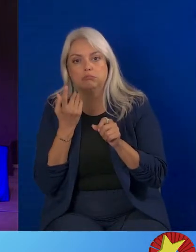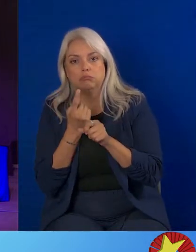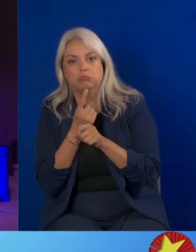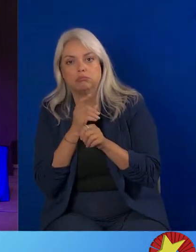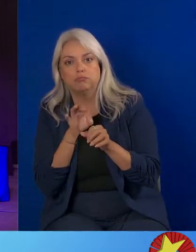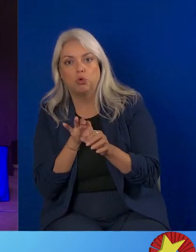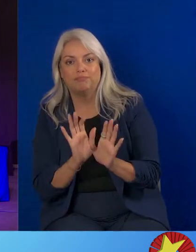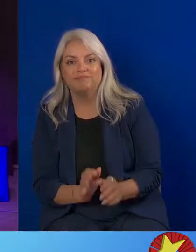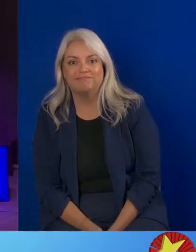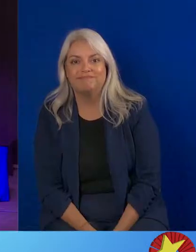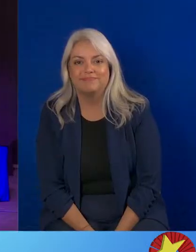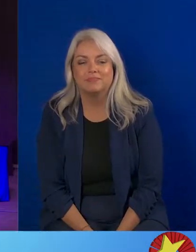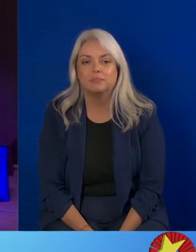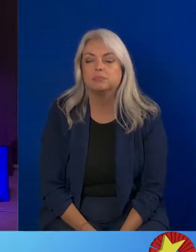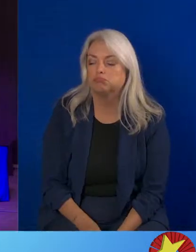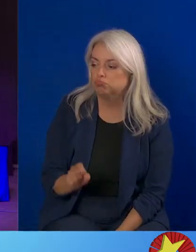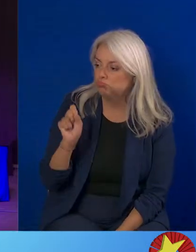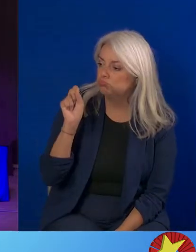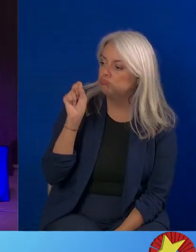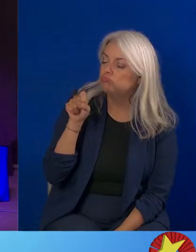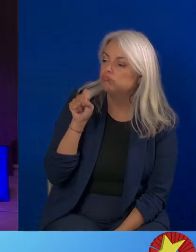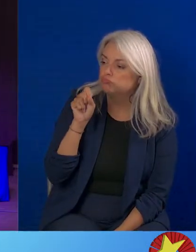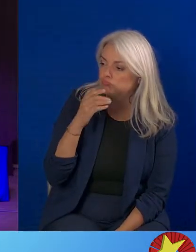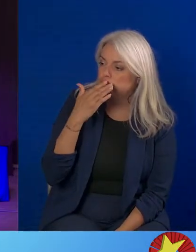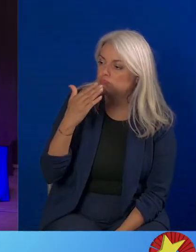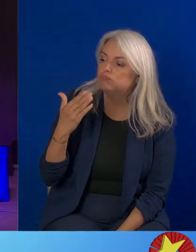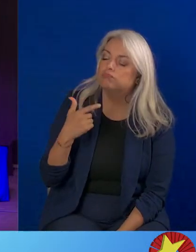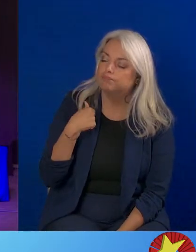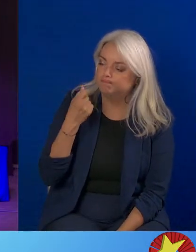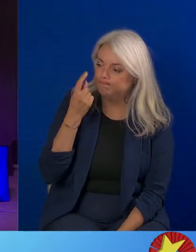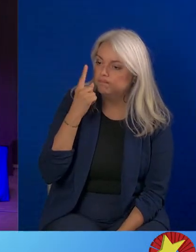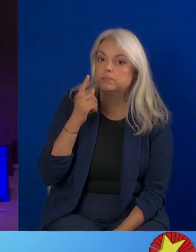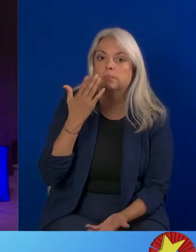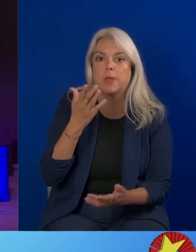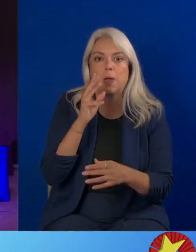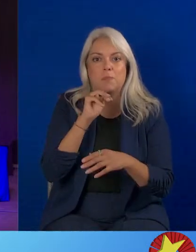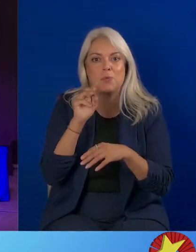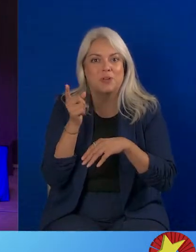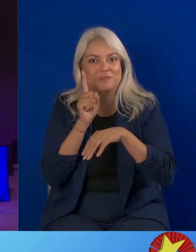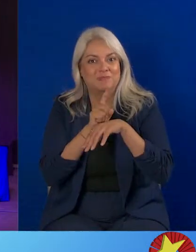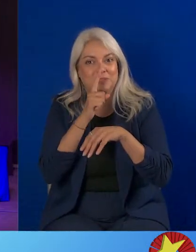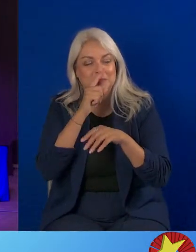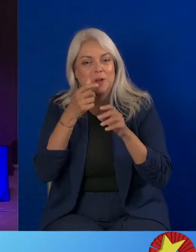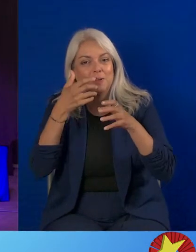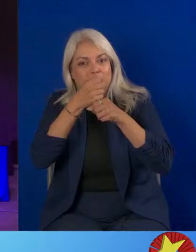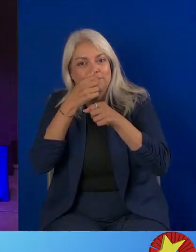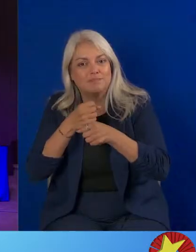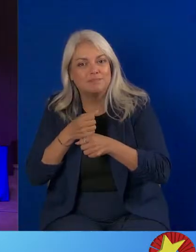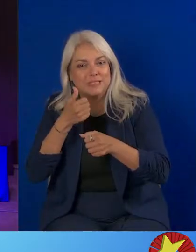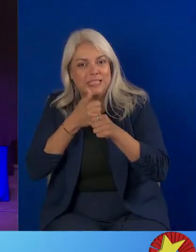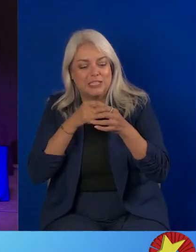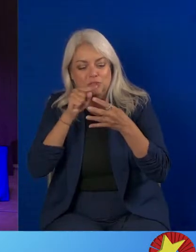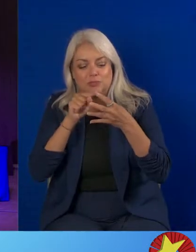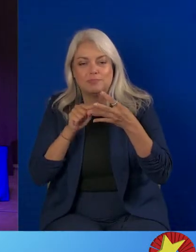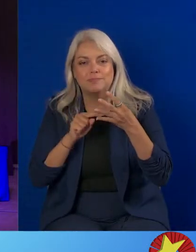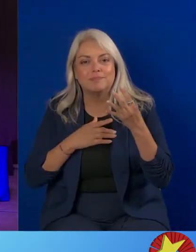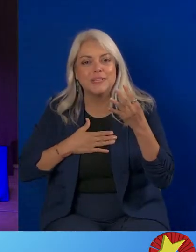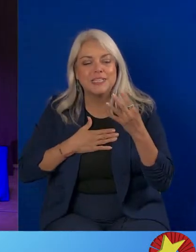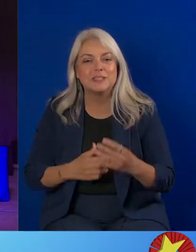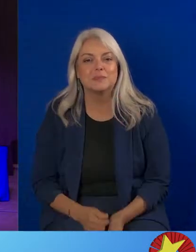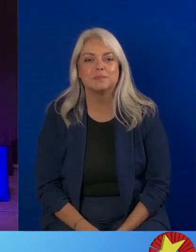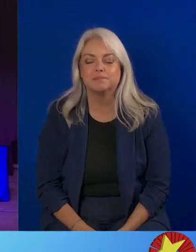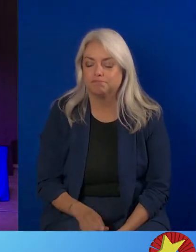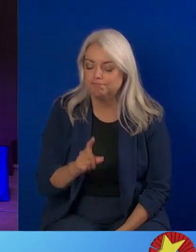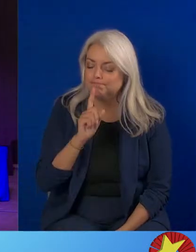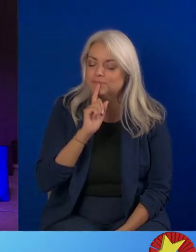This is Board Member Buchanan. I absolutely appreciate that. And we have Maria at the podium. Would you give us a synopsis of each one of these policies, please? I'd be happy